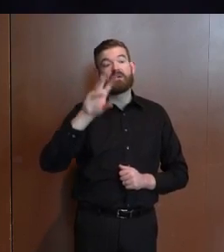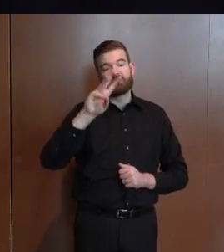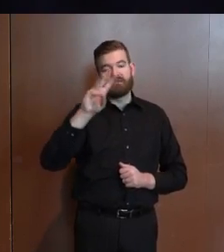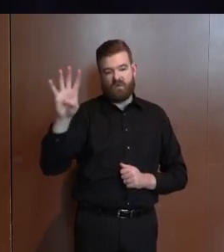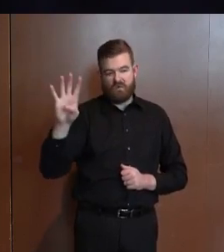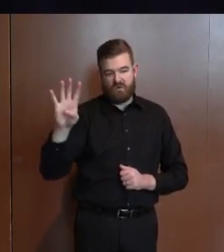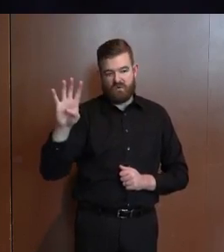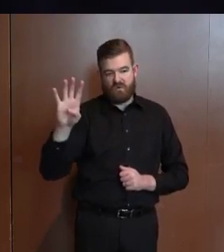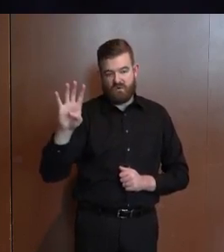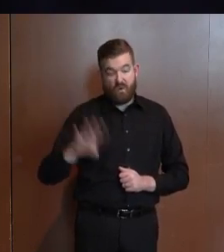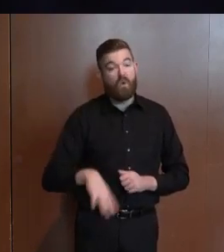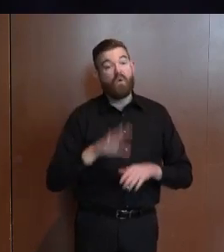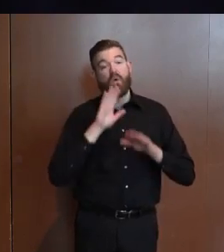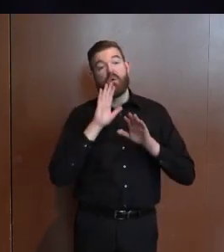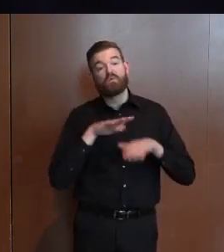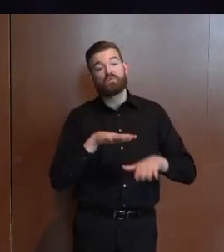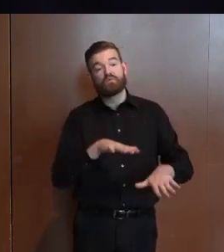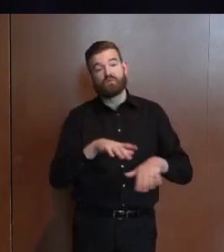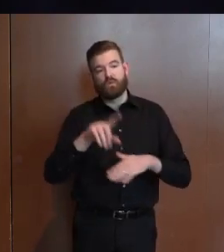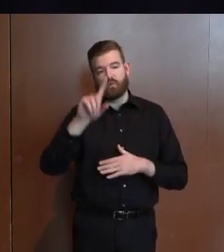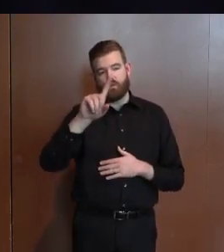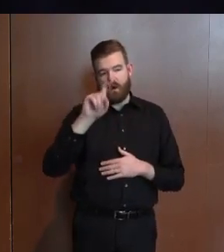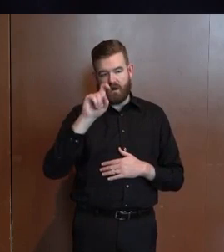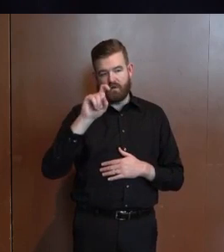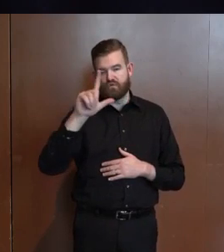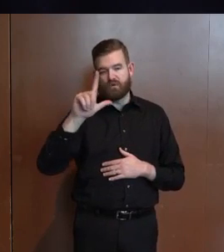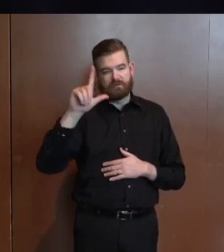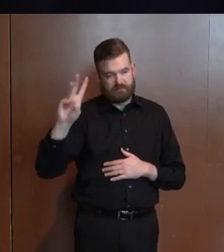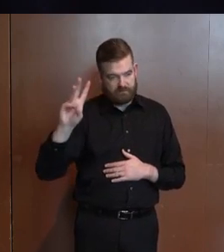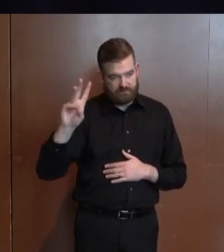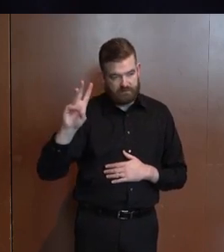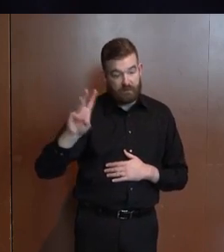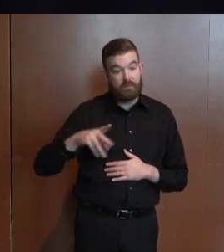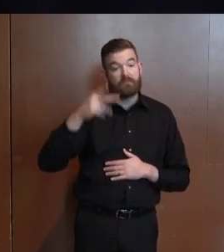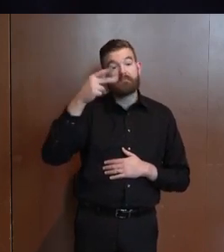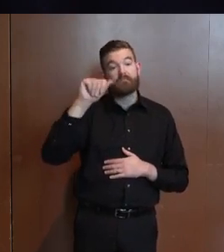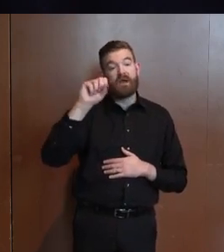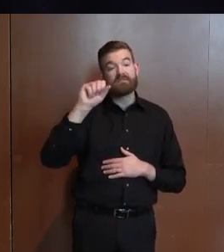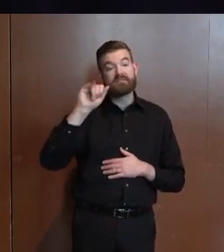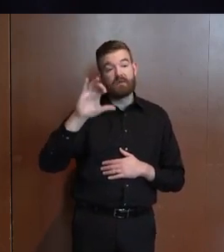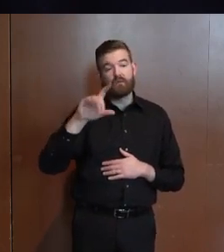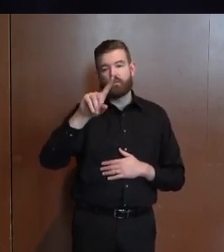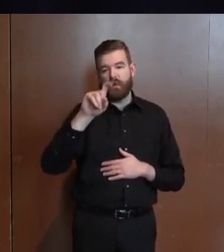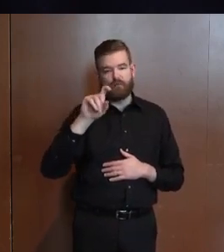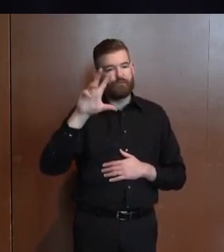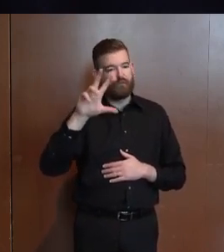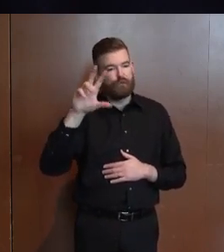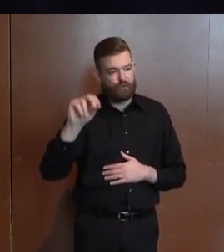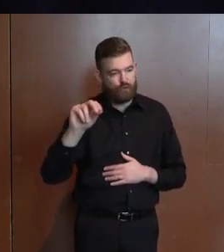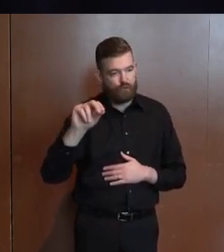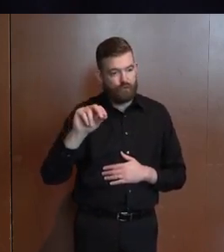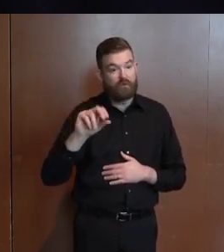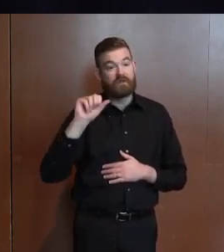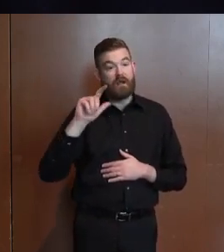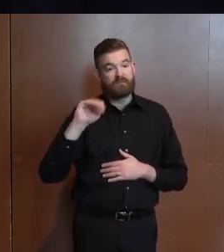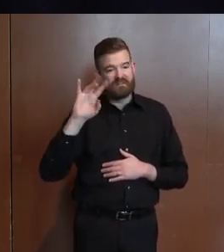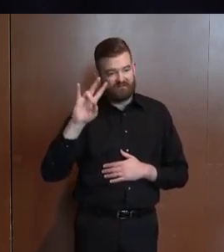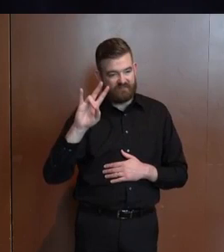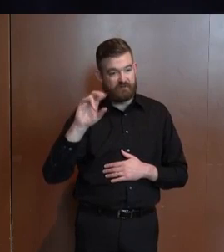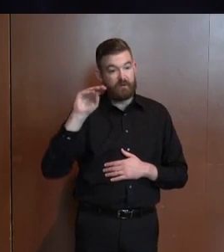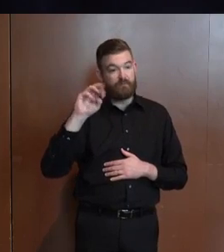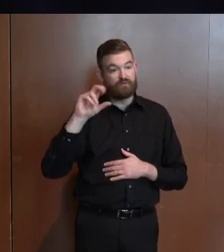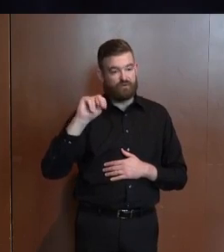64 in Morris, 126 in Ocean, 130 in Passaic, 7 in Salem, 38 in